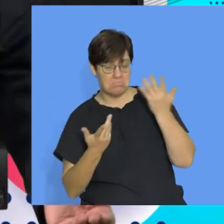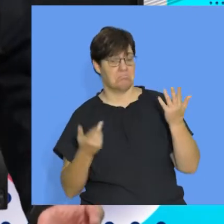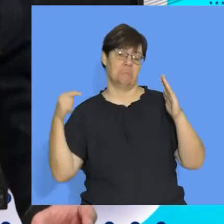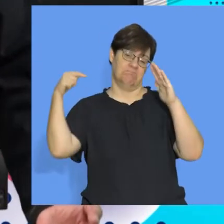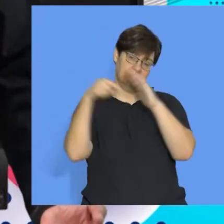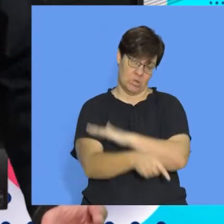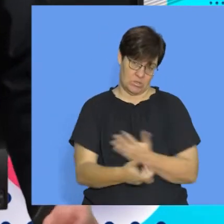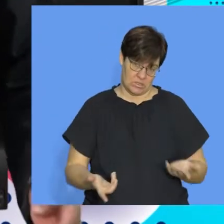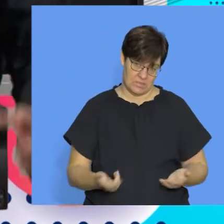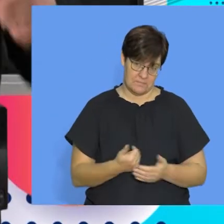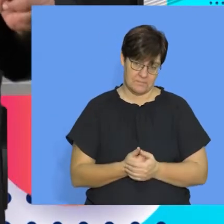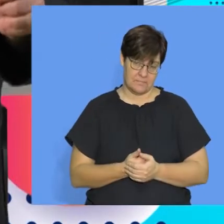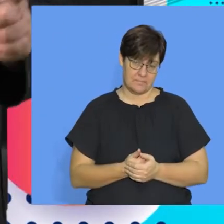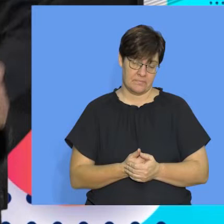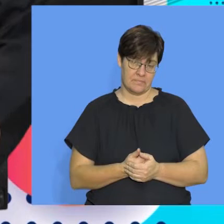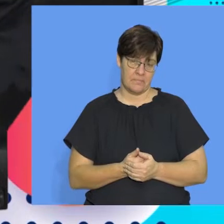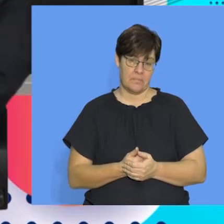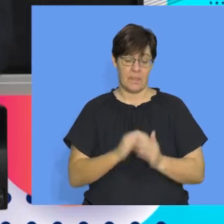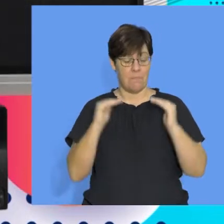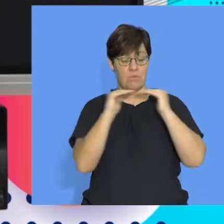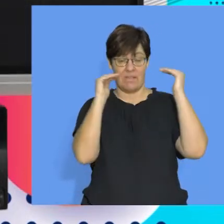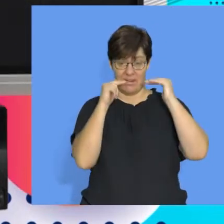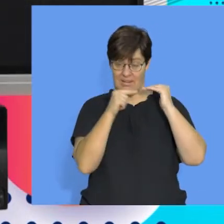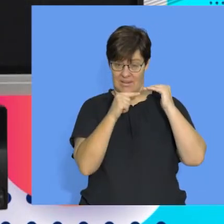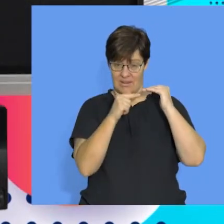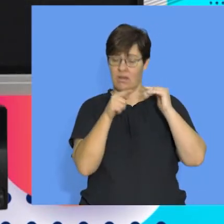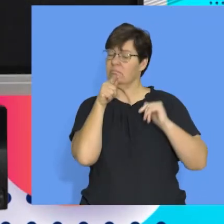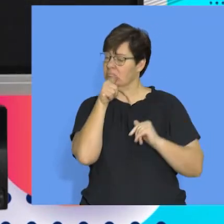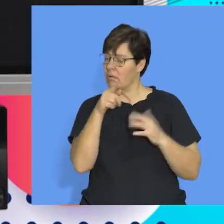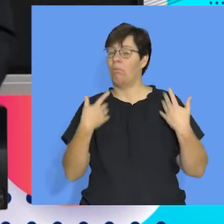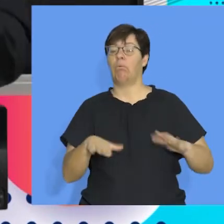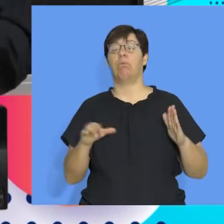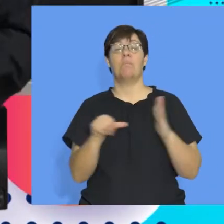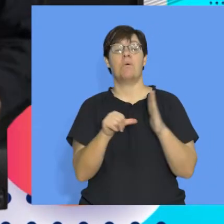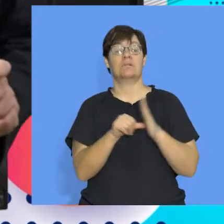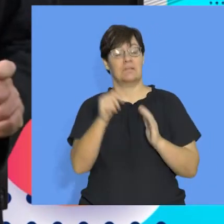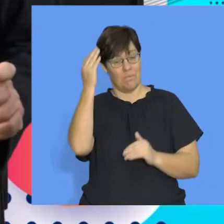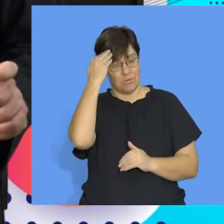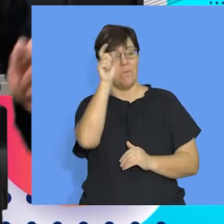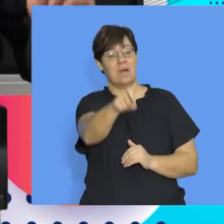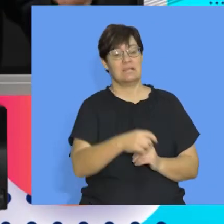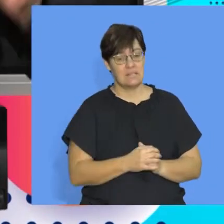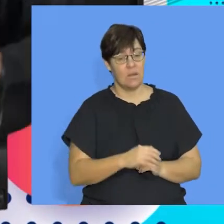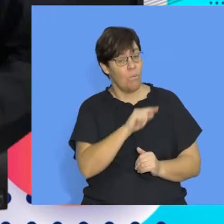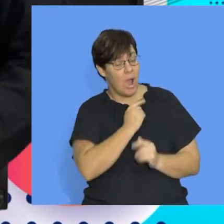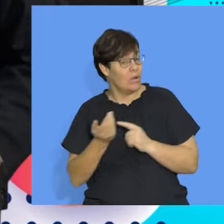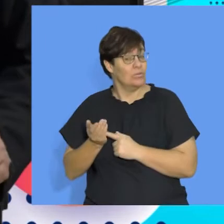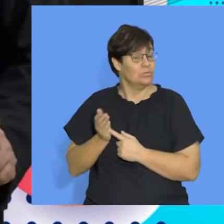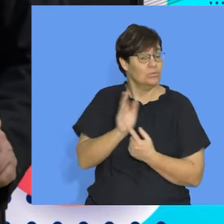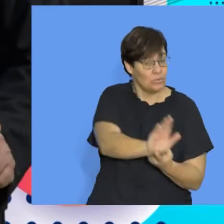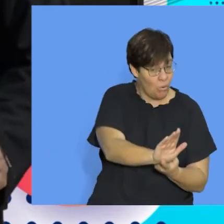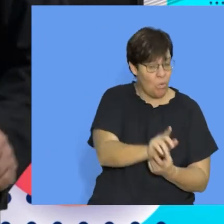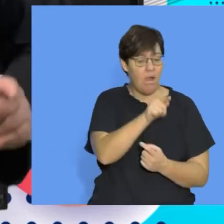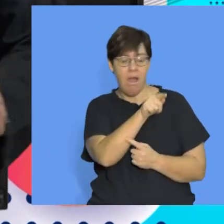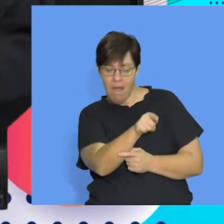a loss. So the break-even point is a very, very important indicator for a manufacturing